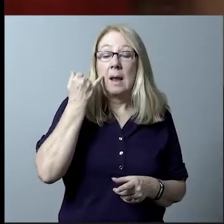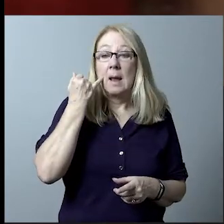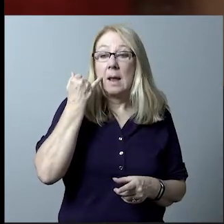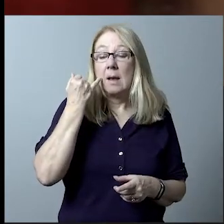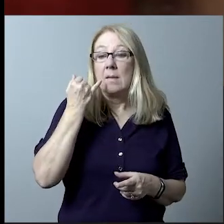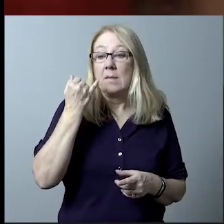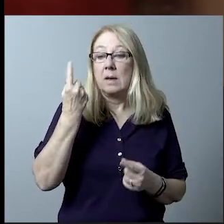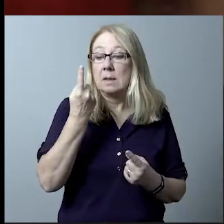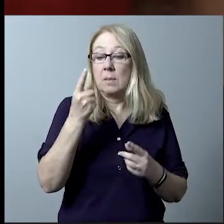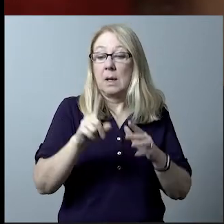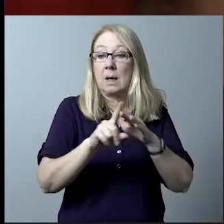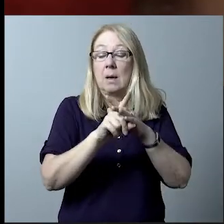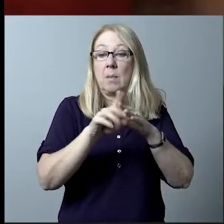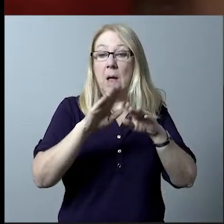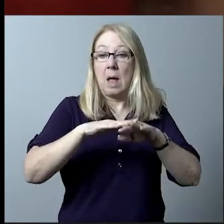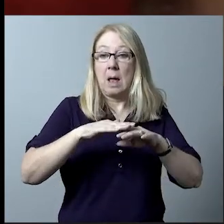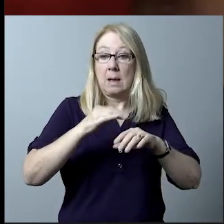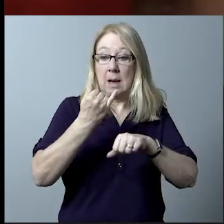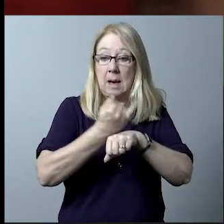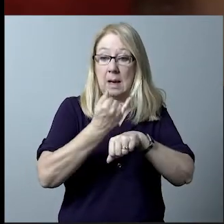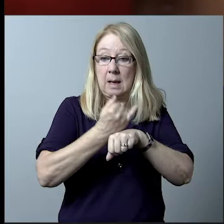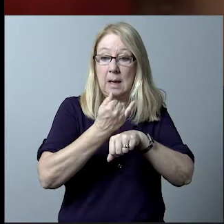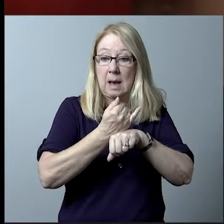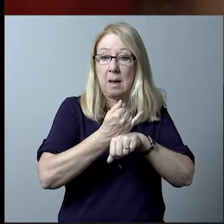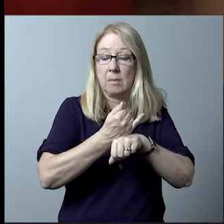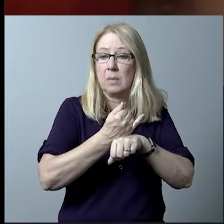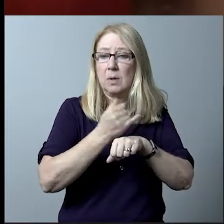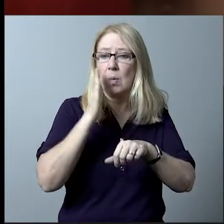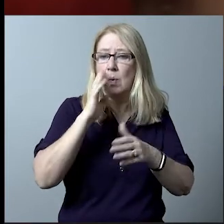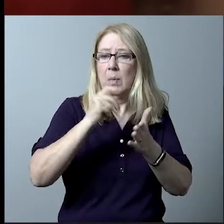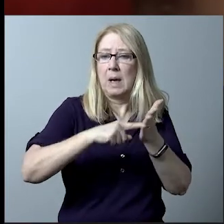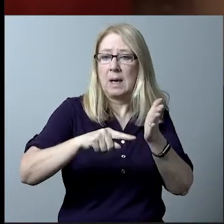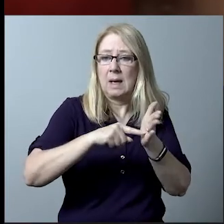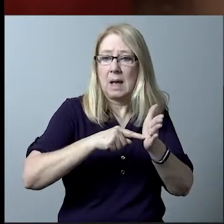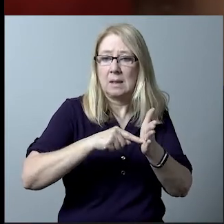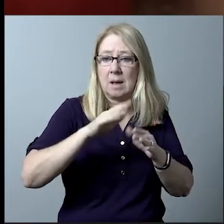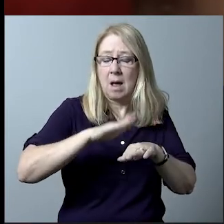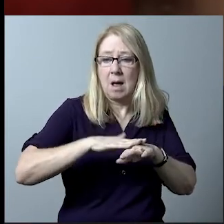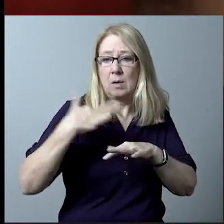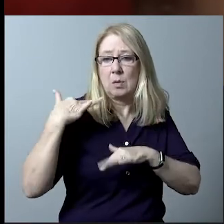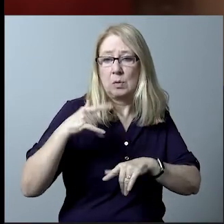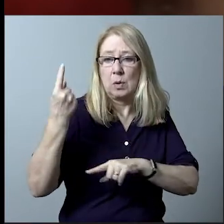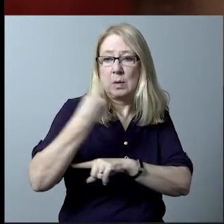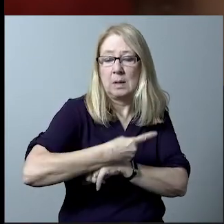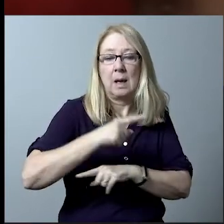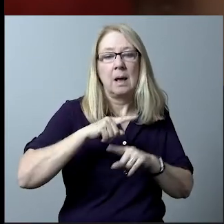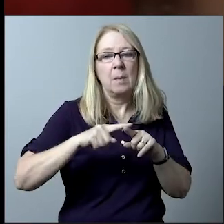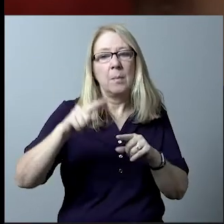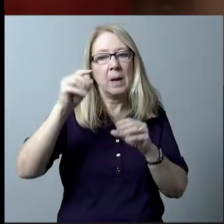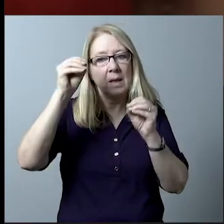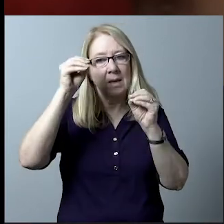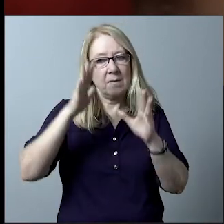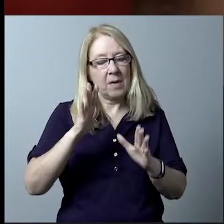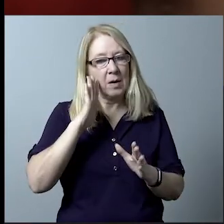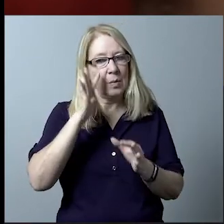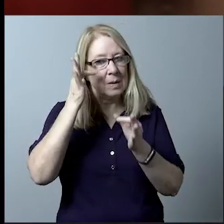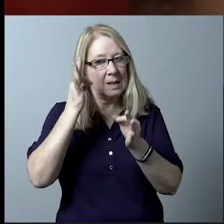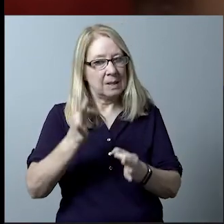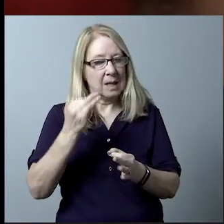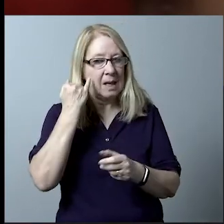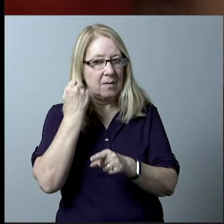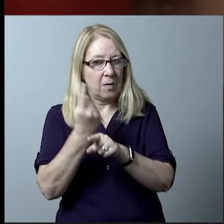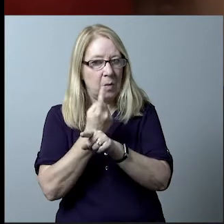and that for the things that are happening on campus physically, those will be canceled on the snow days, but the faculty